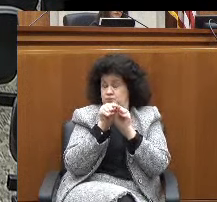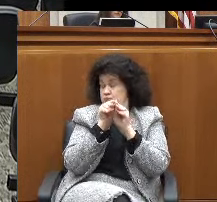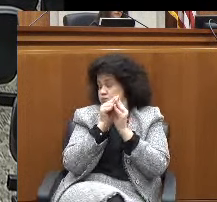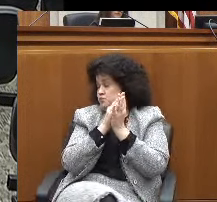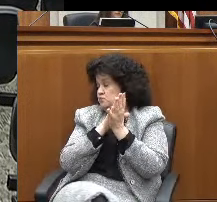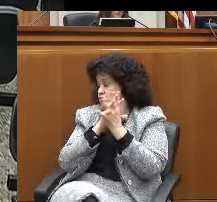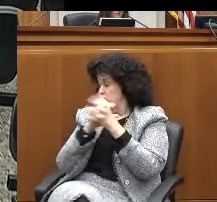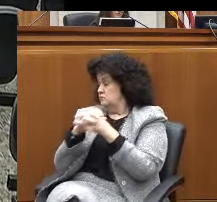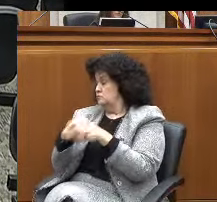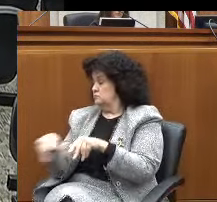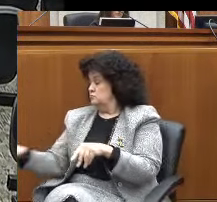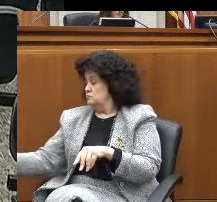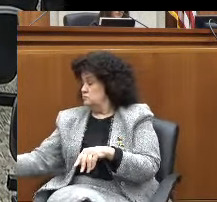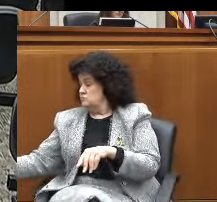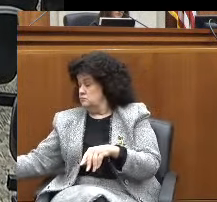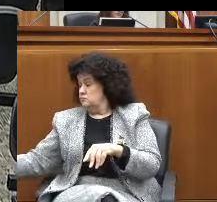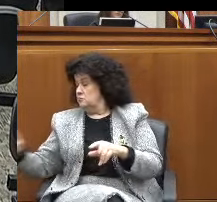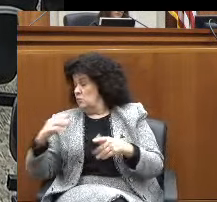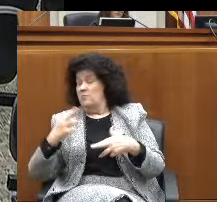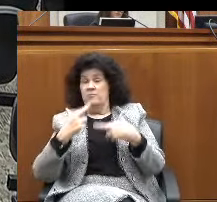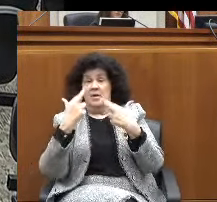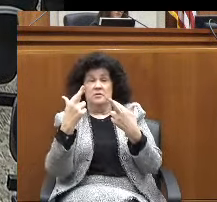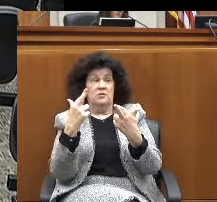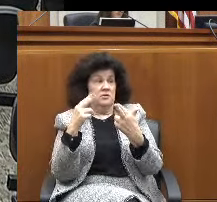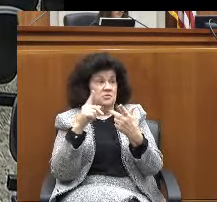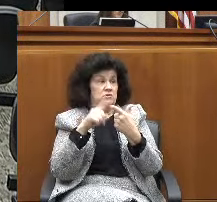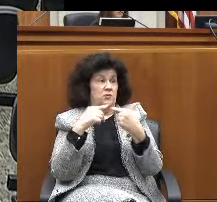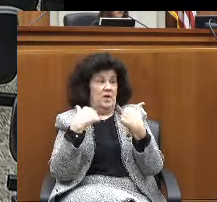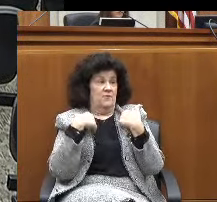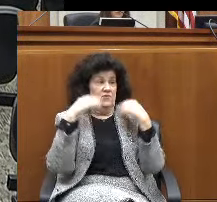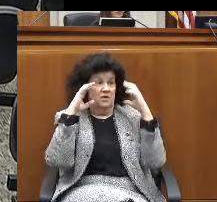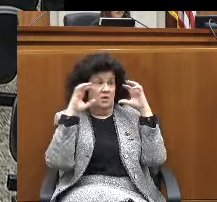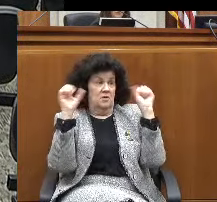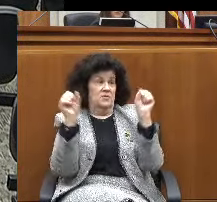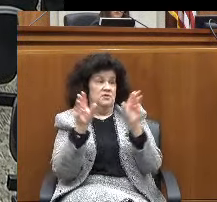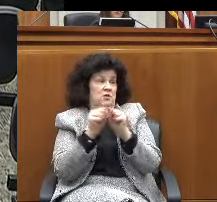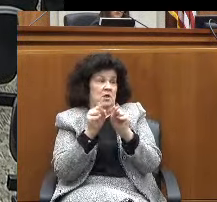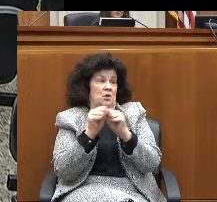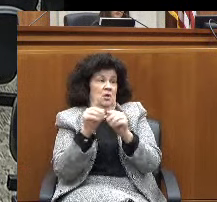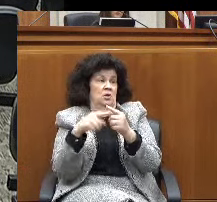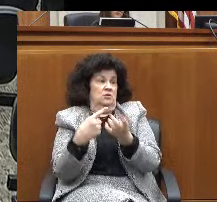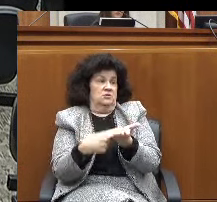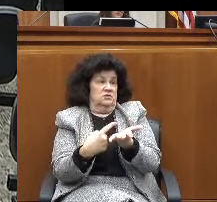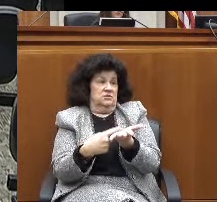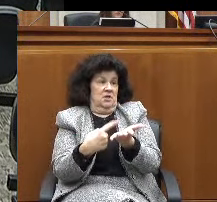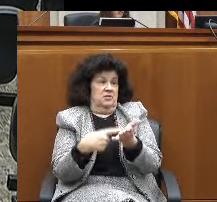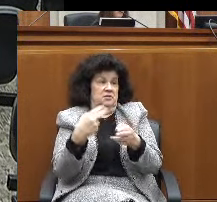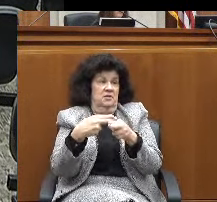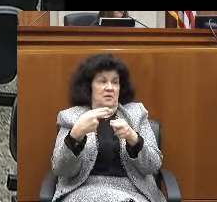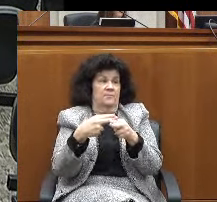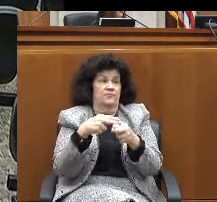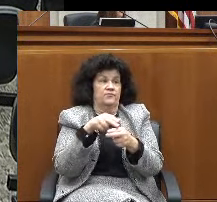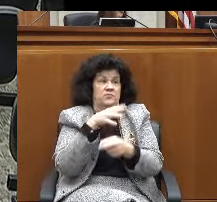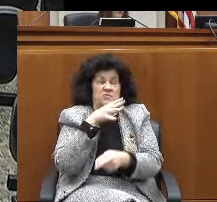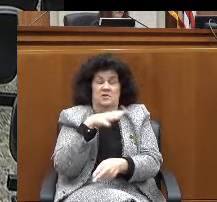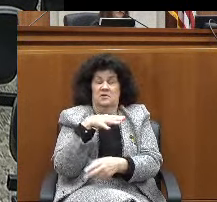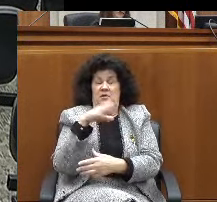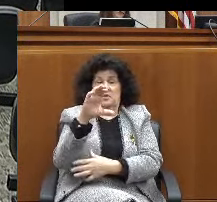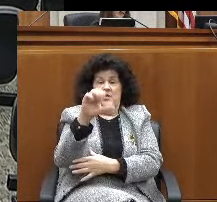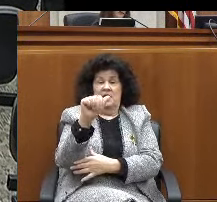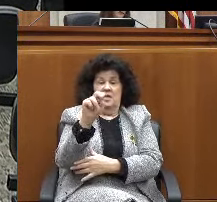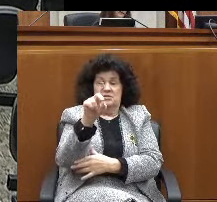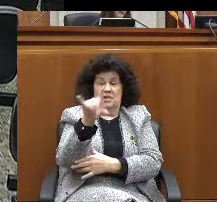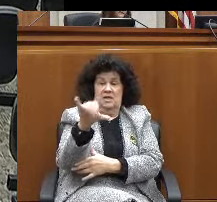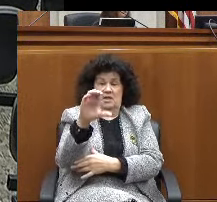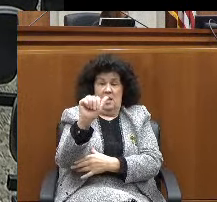physical or mental health of a person. The recommendation is to convene executive session to discuss Ms. Candy Compagnon. All